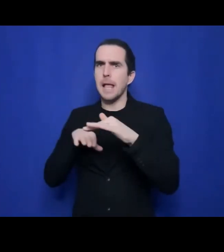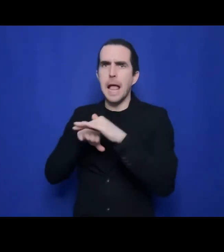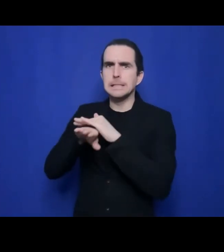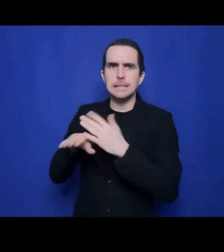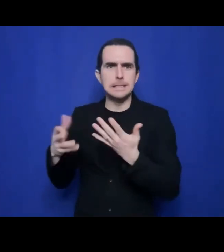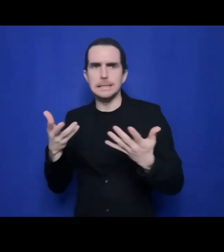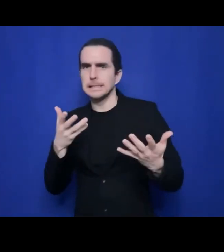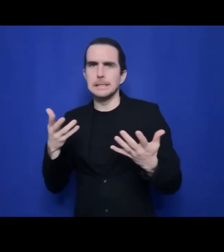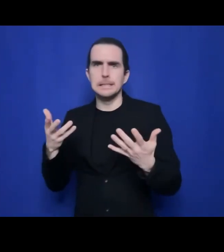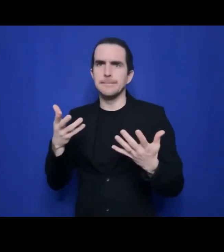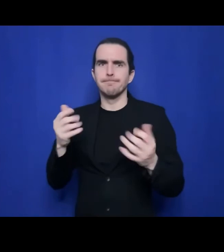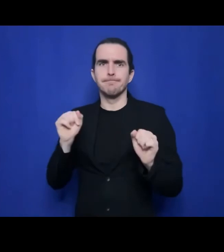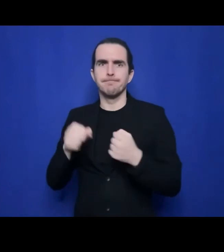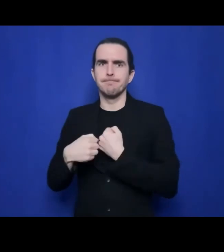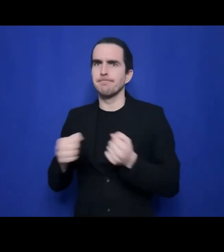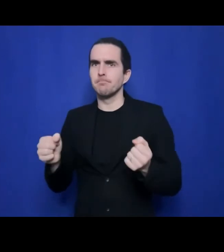language.